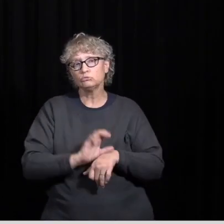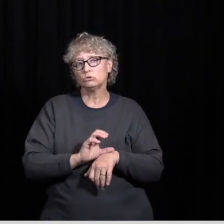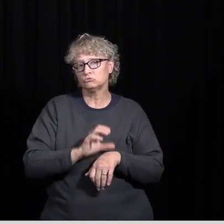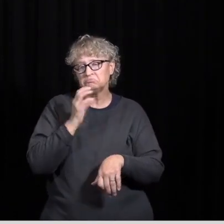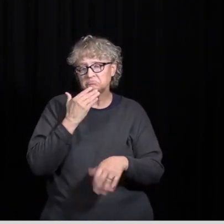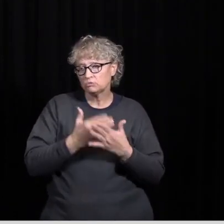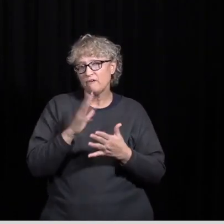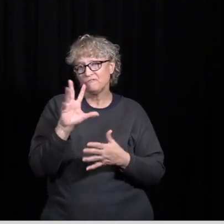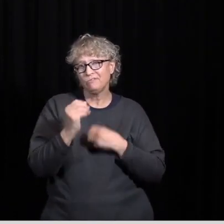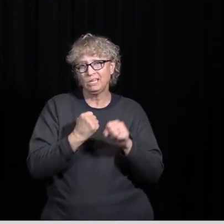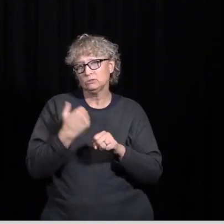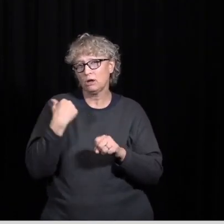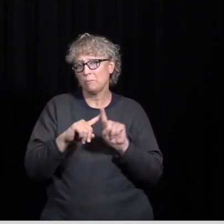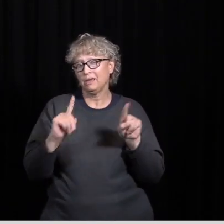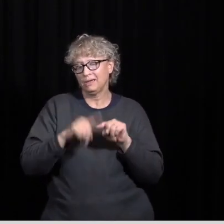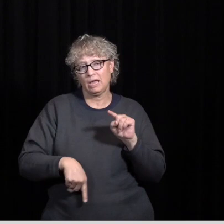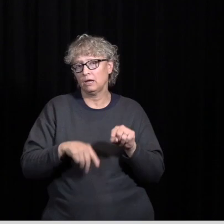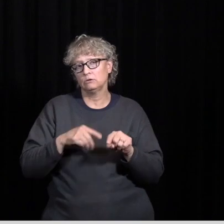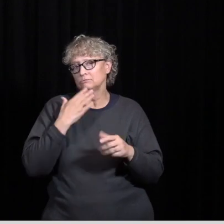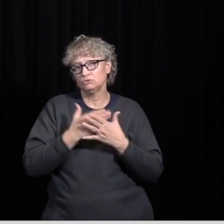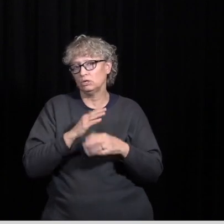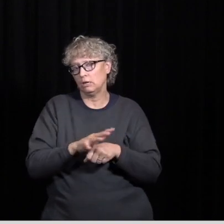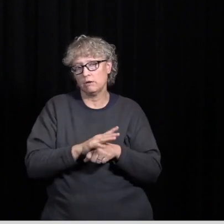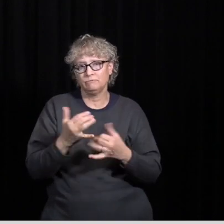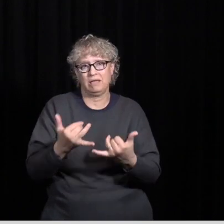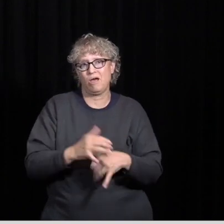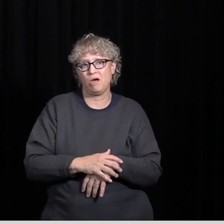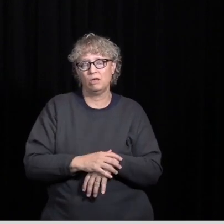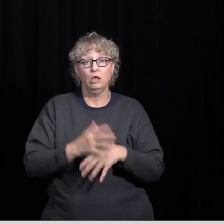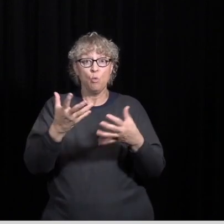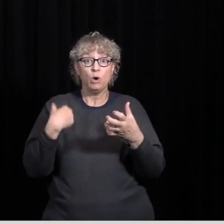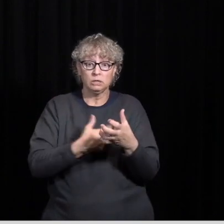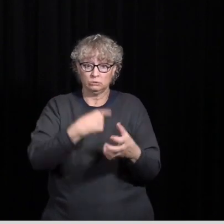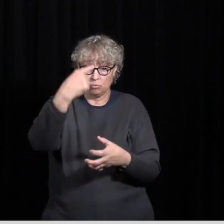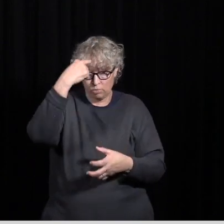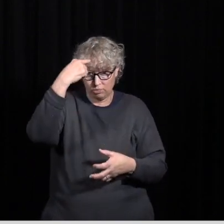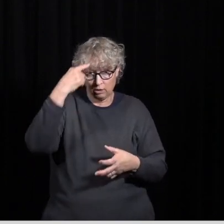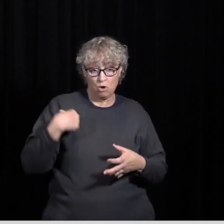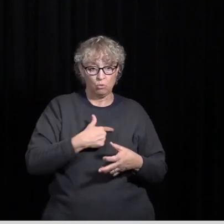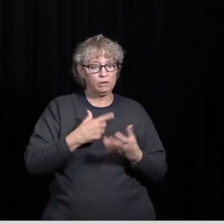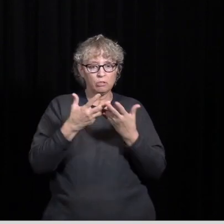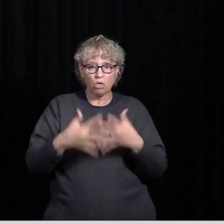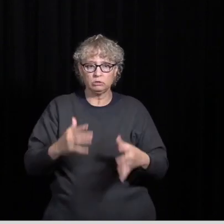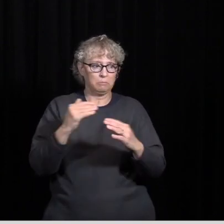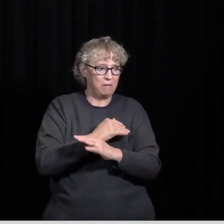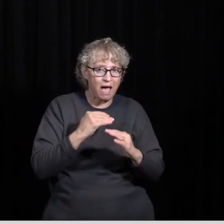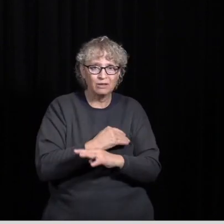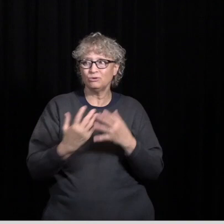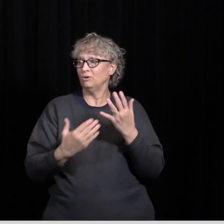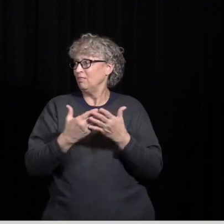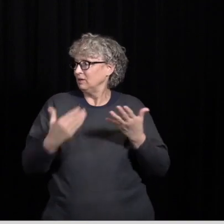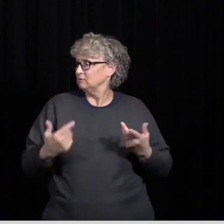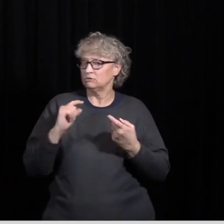good 50 years ago, but today it can't be good enough. Right? And what they're doing is they're trying to get us to think that we've lost the battle just because